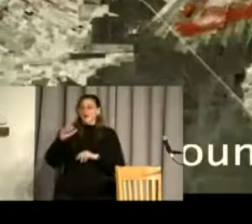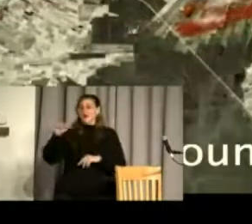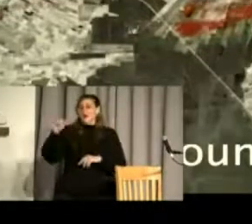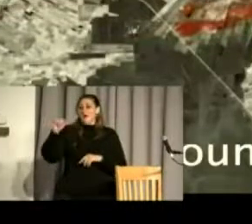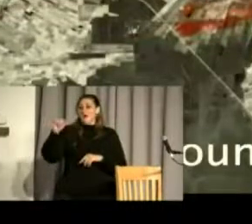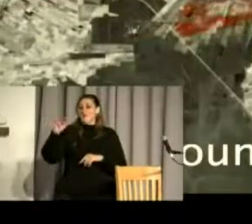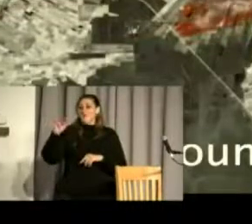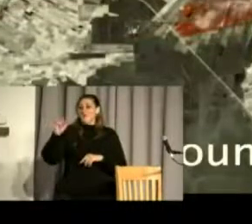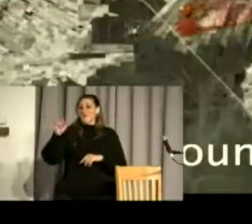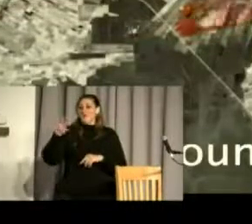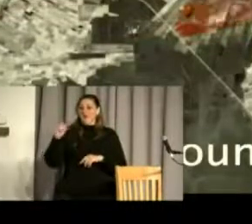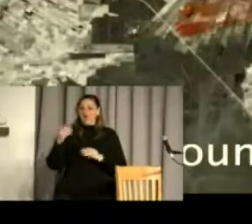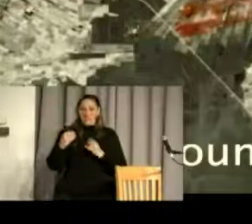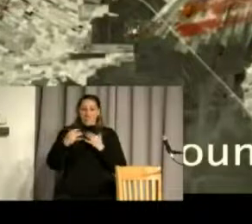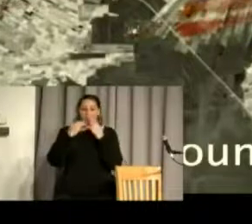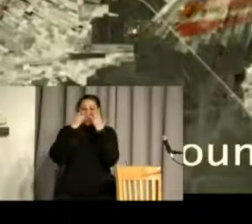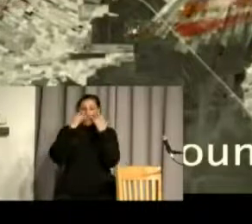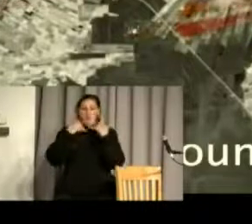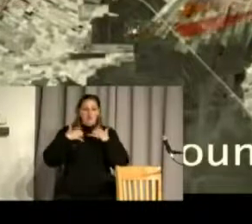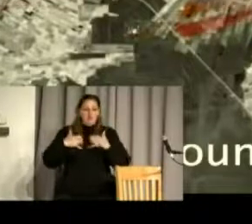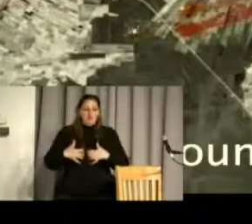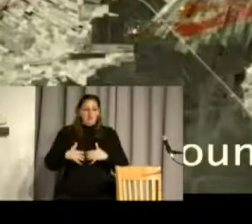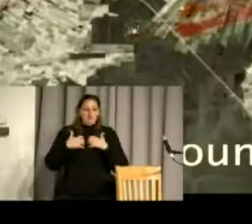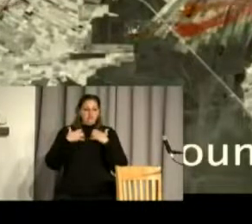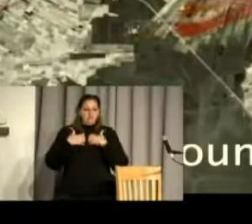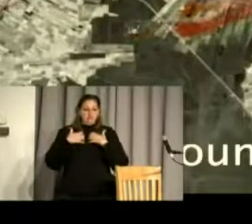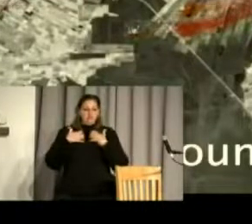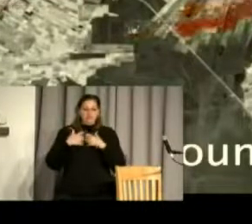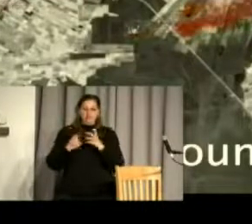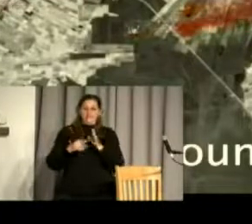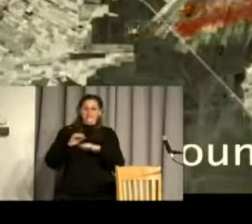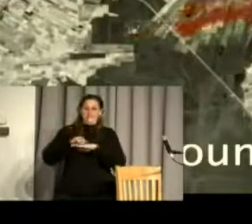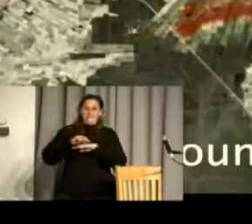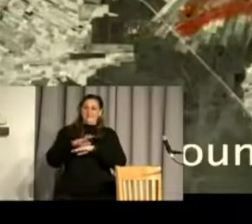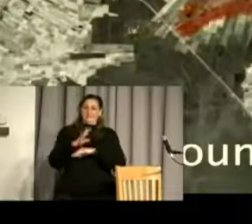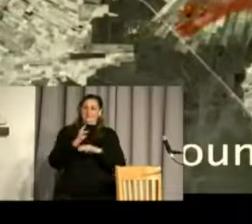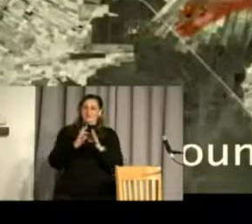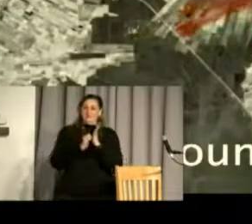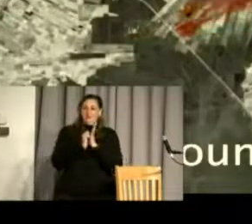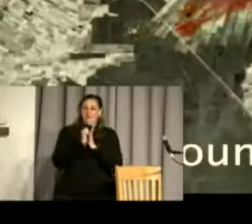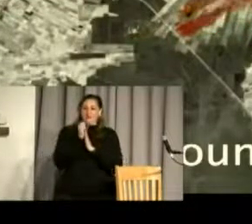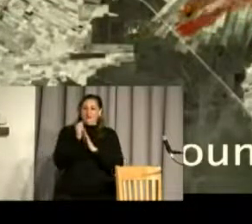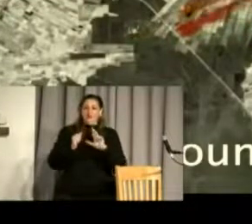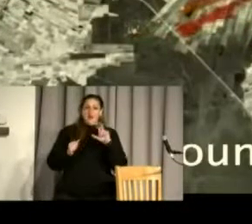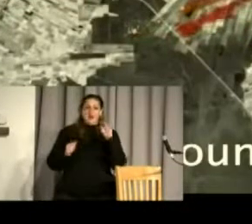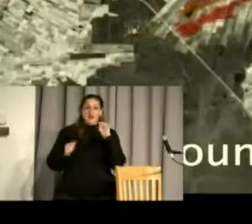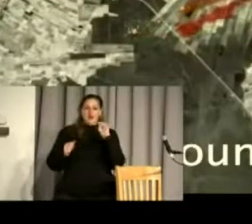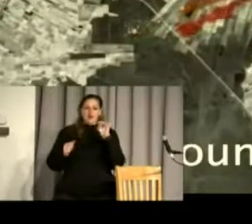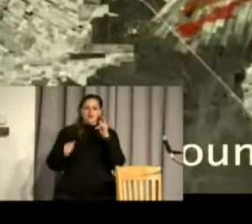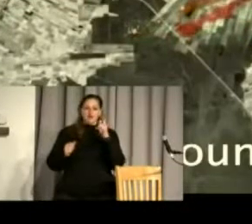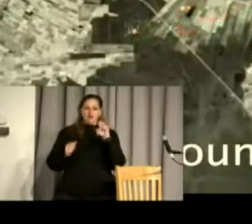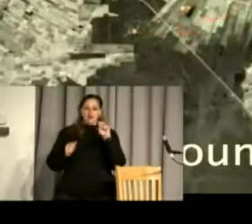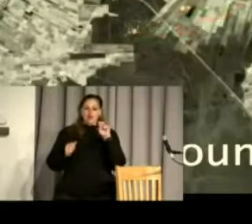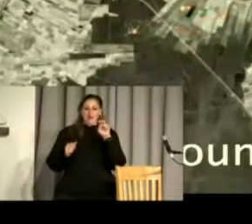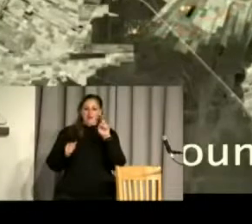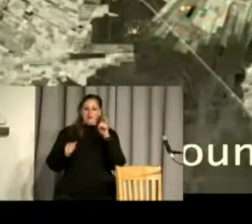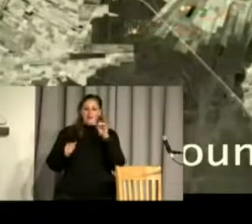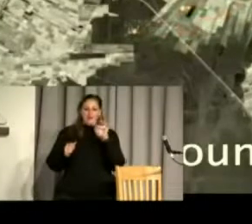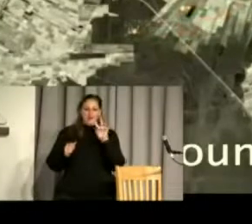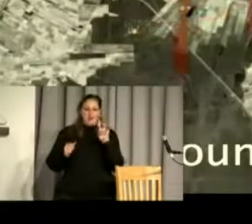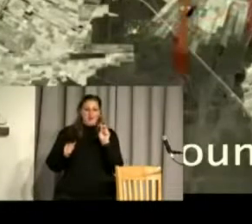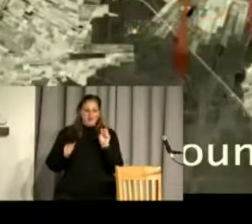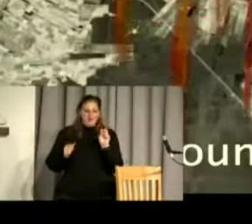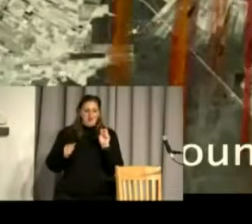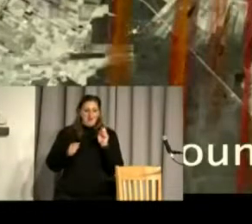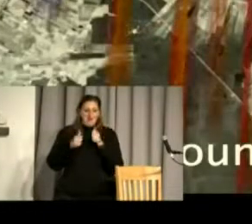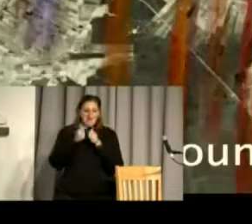ammonia, and another known carcinogen, nitrogen oxides, and